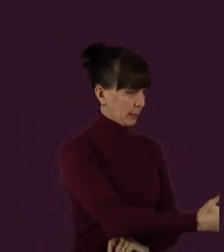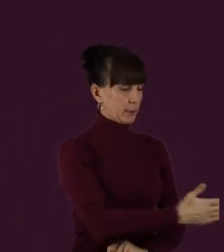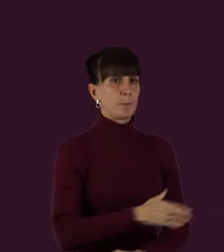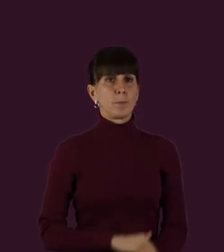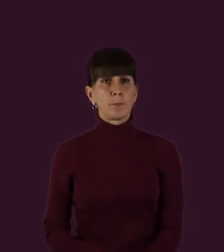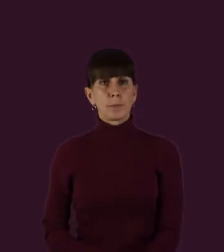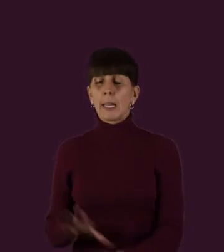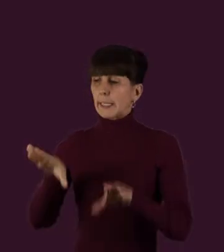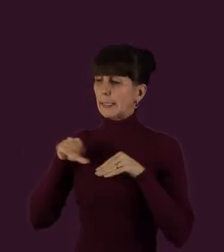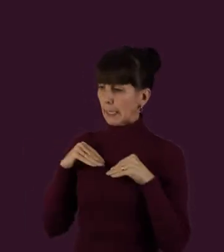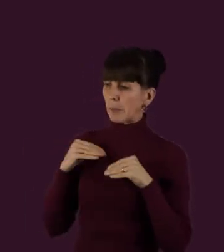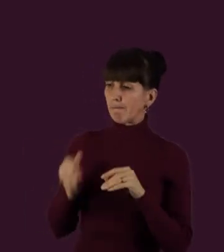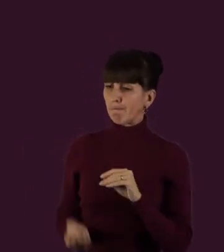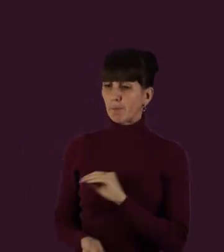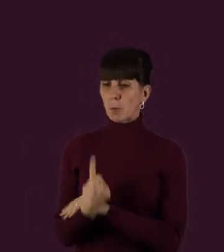They took it.